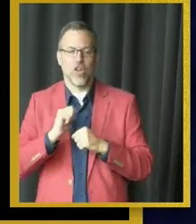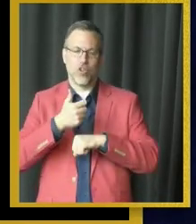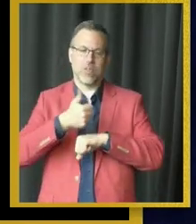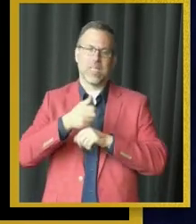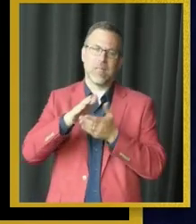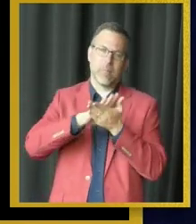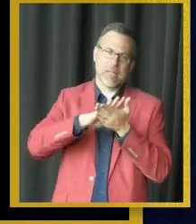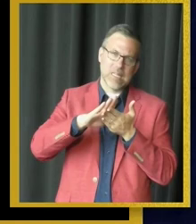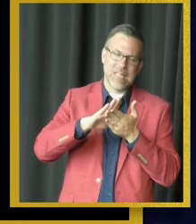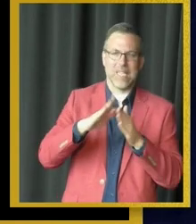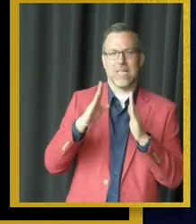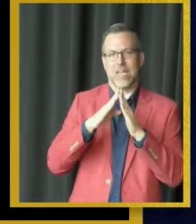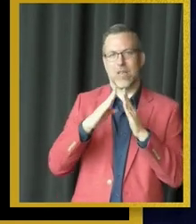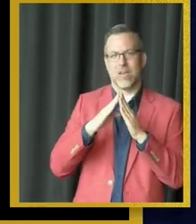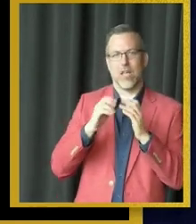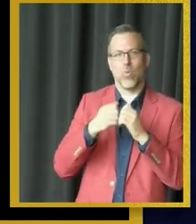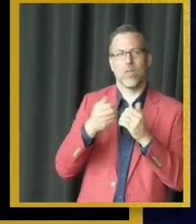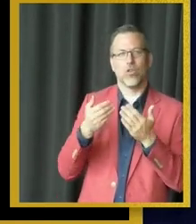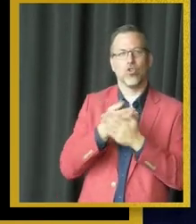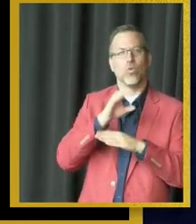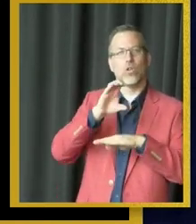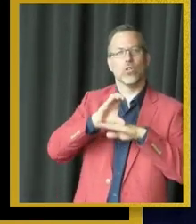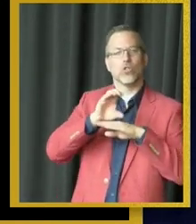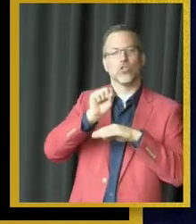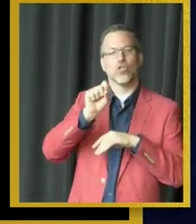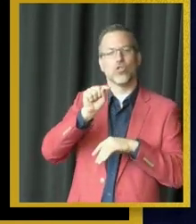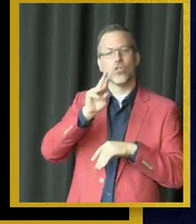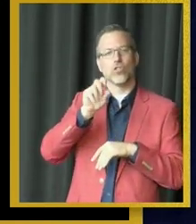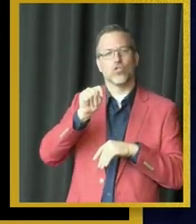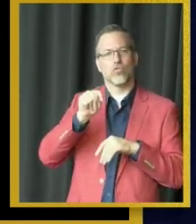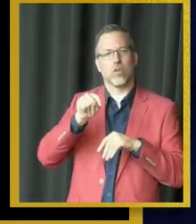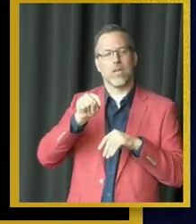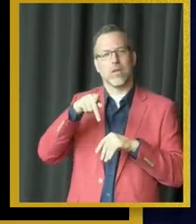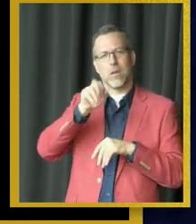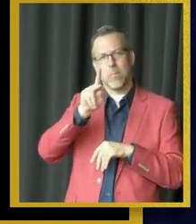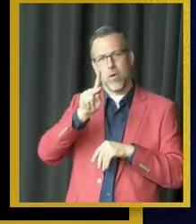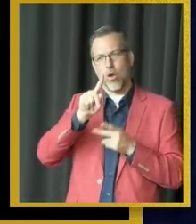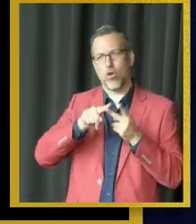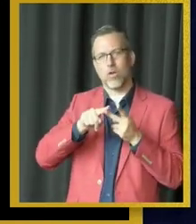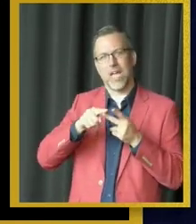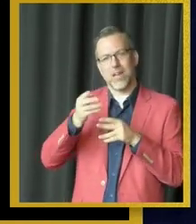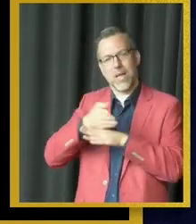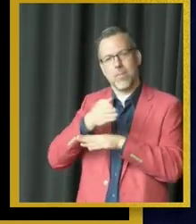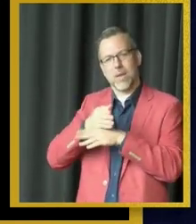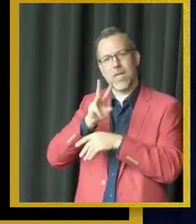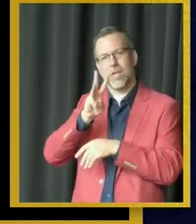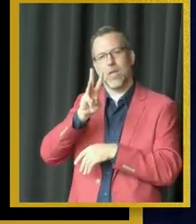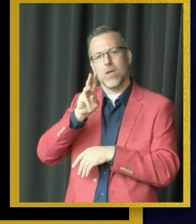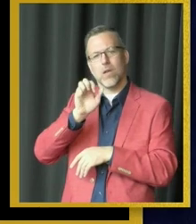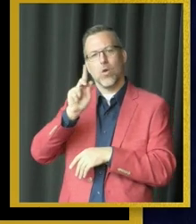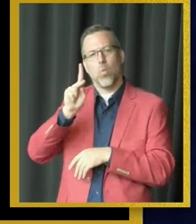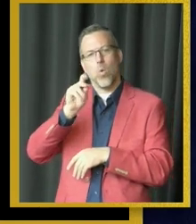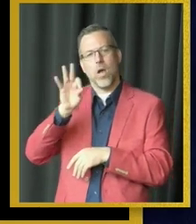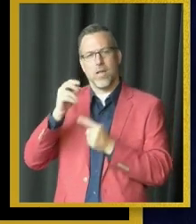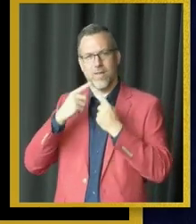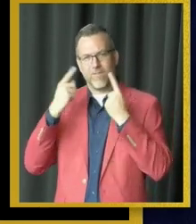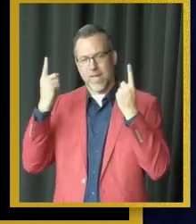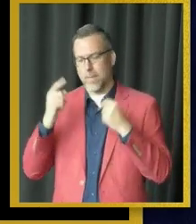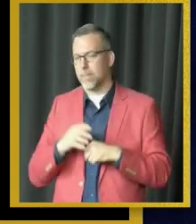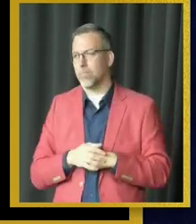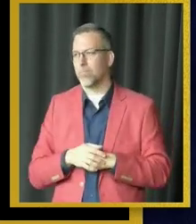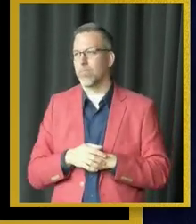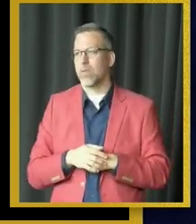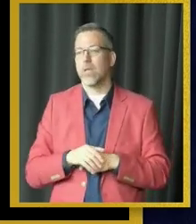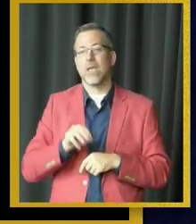with a refreshed Church Street Park and updates to the Walk of Fame Part 2. MNPD now has the Entertainment District